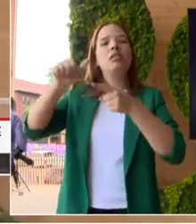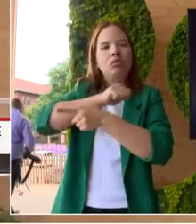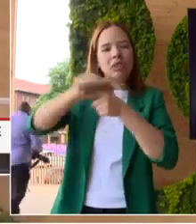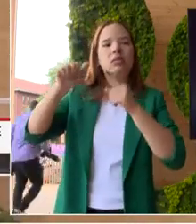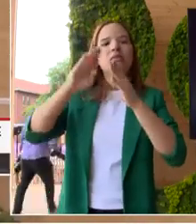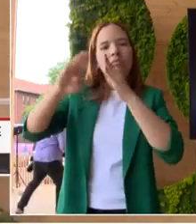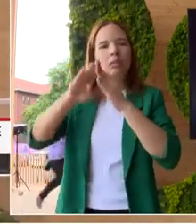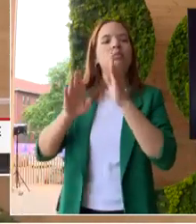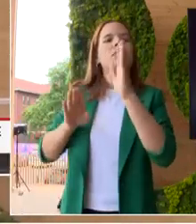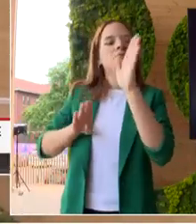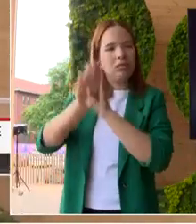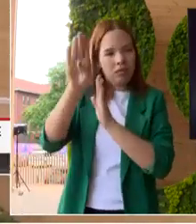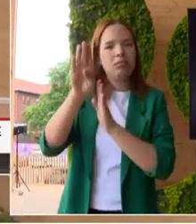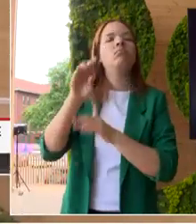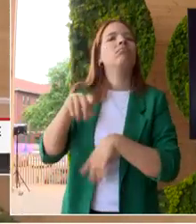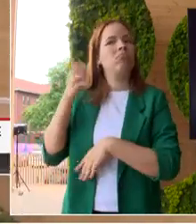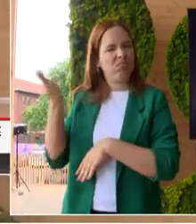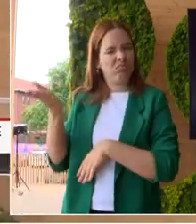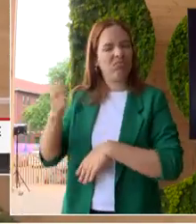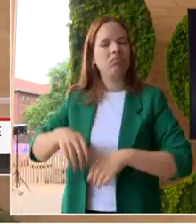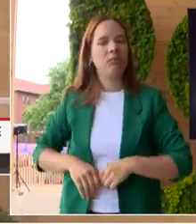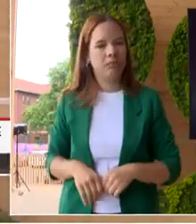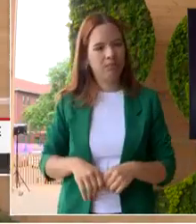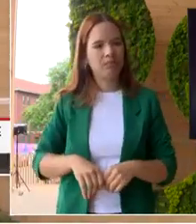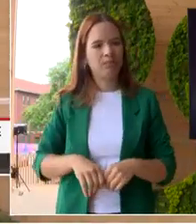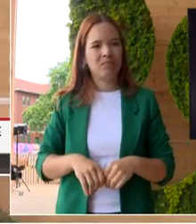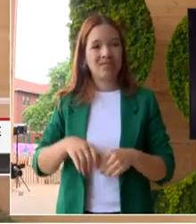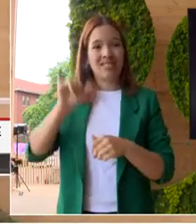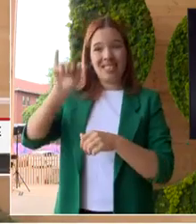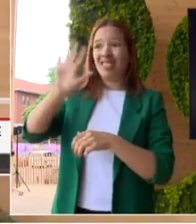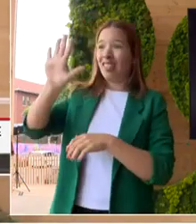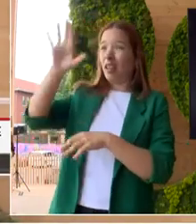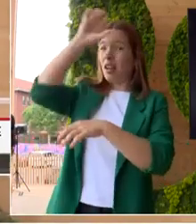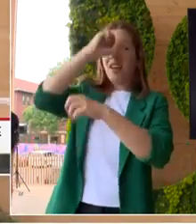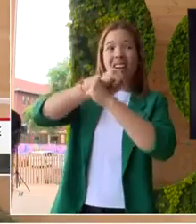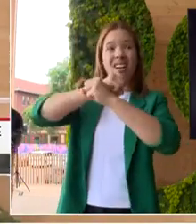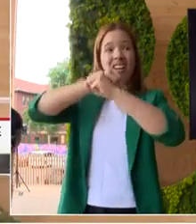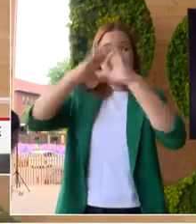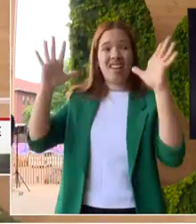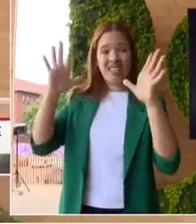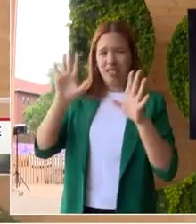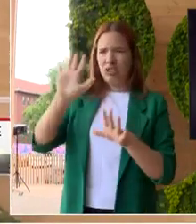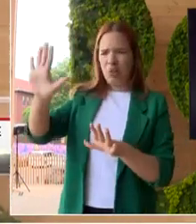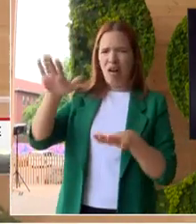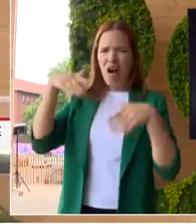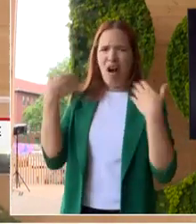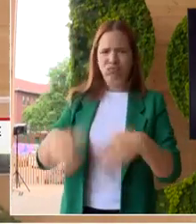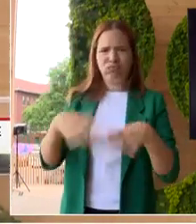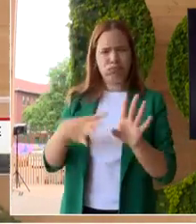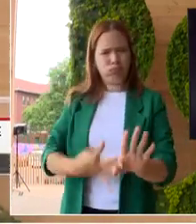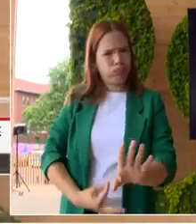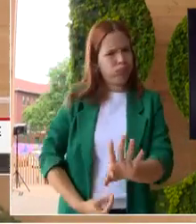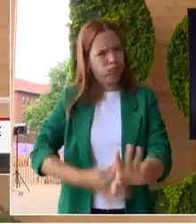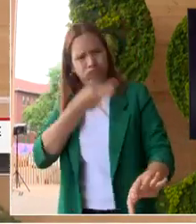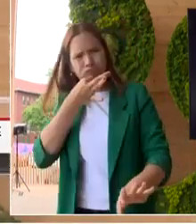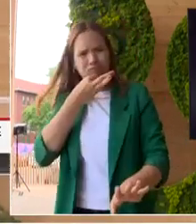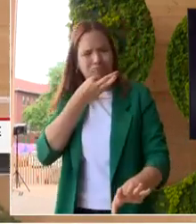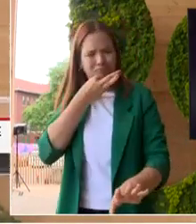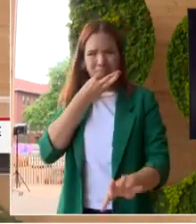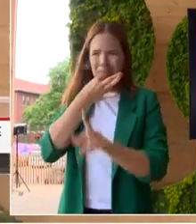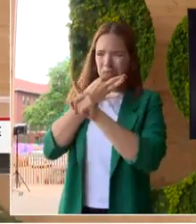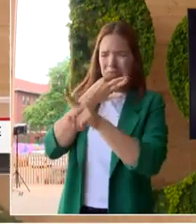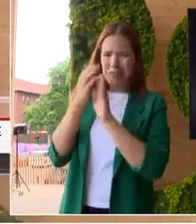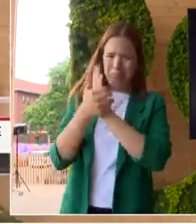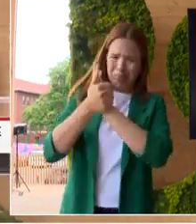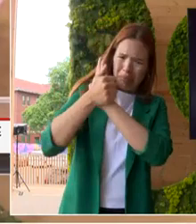Corporation, and she, with her vision and expertise, has been an amazing partner with the district